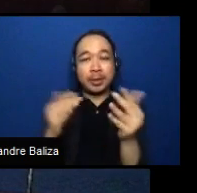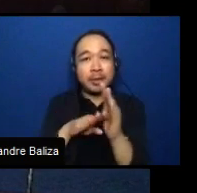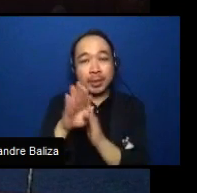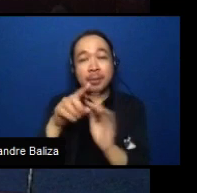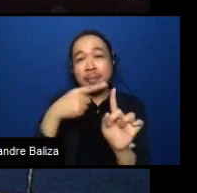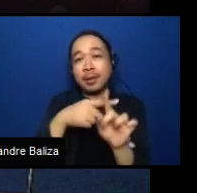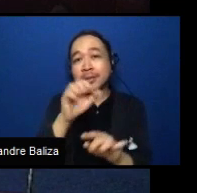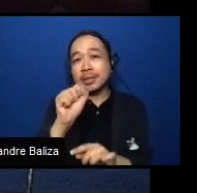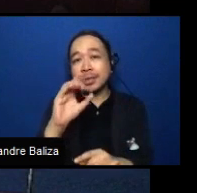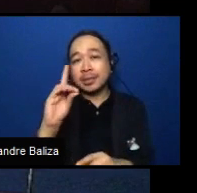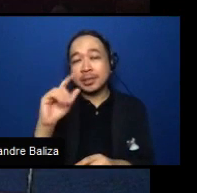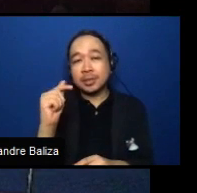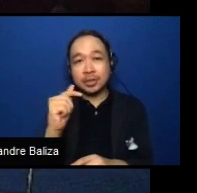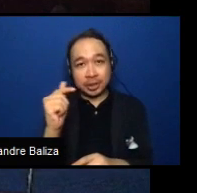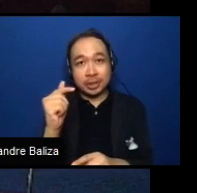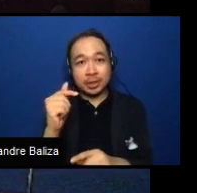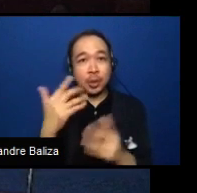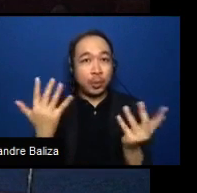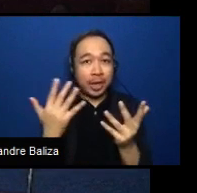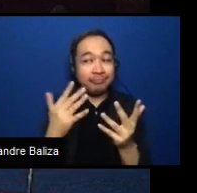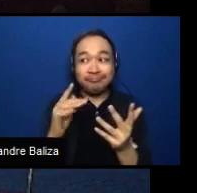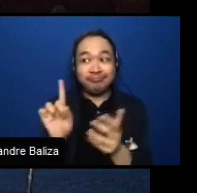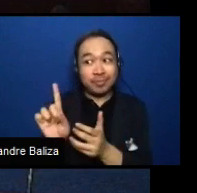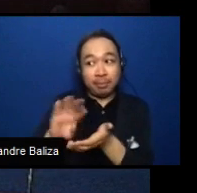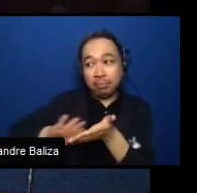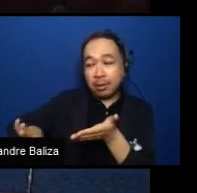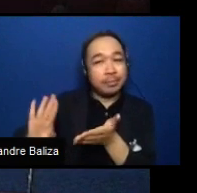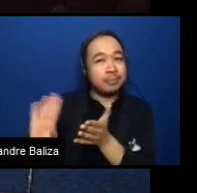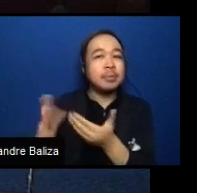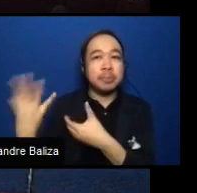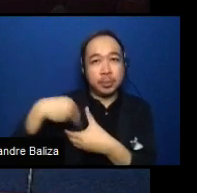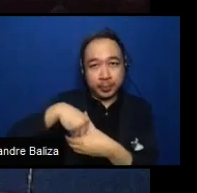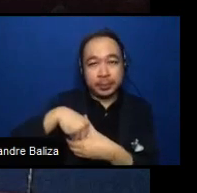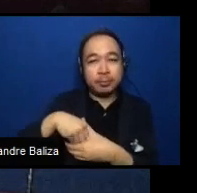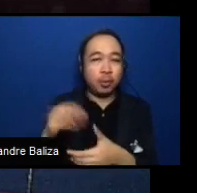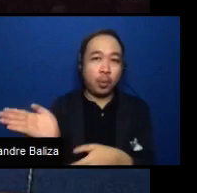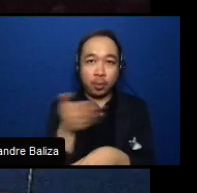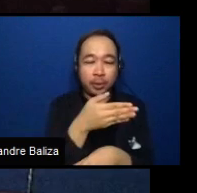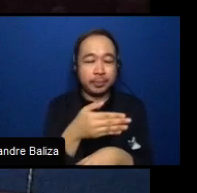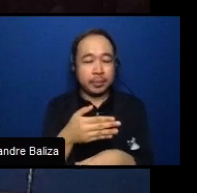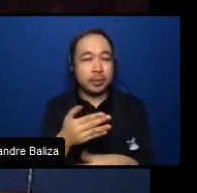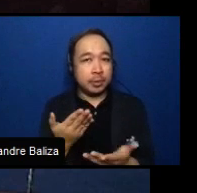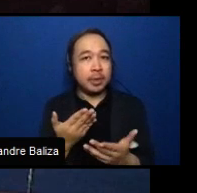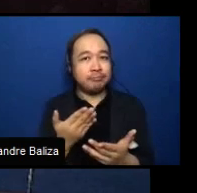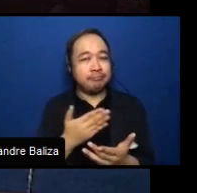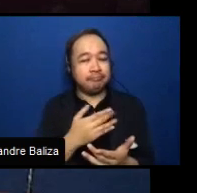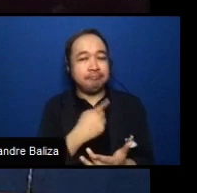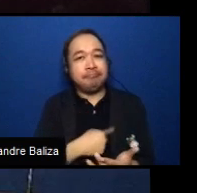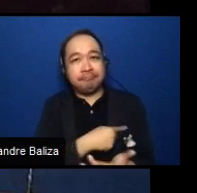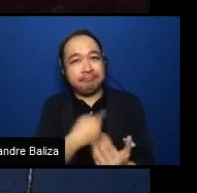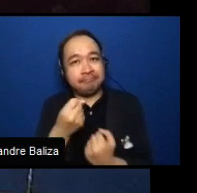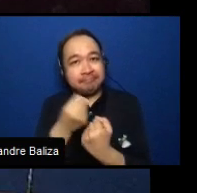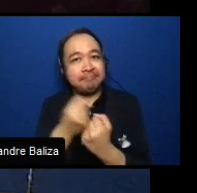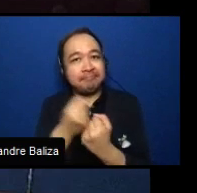overarching principles of leaving no one behind. We would like to express our support to the draft indicator framework, and